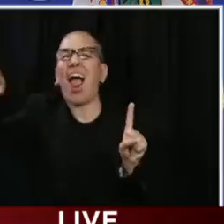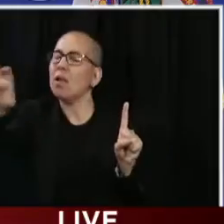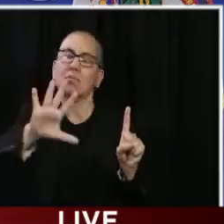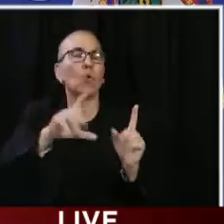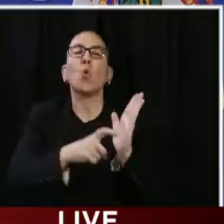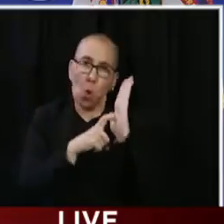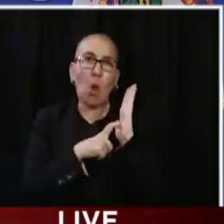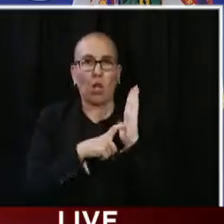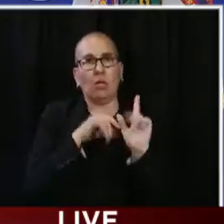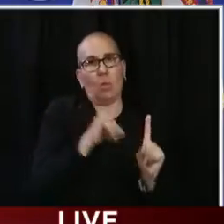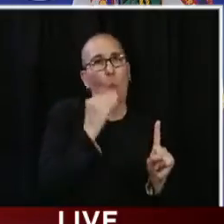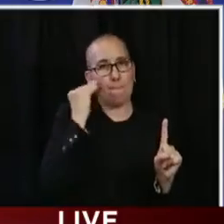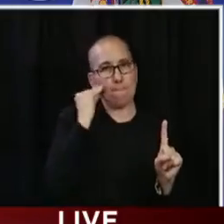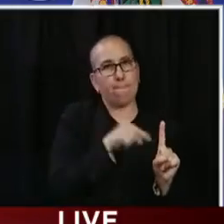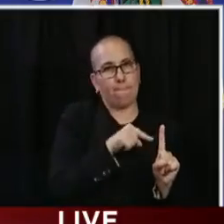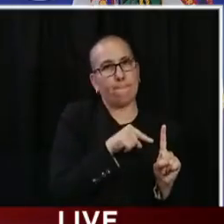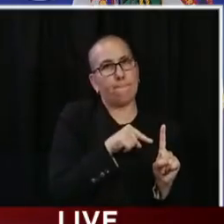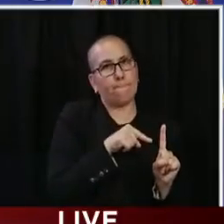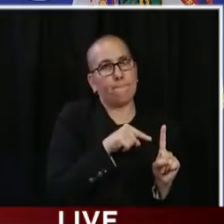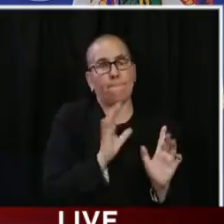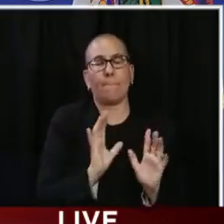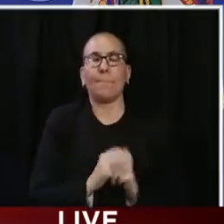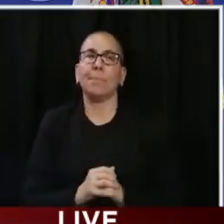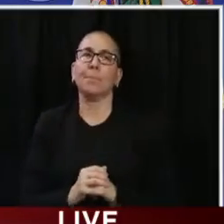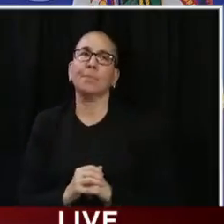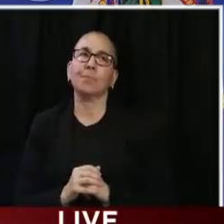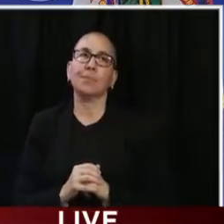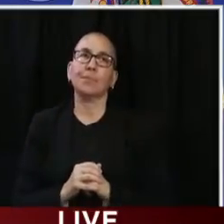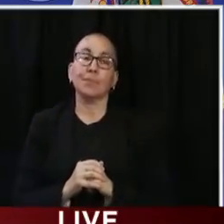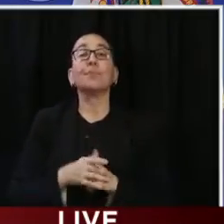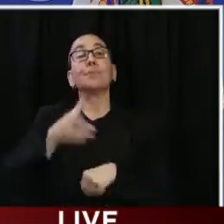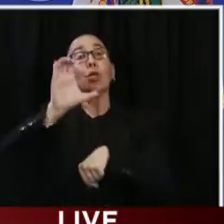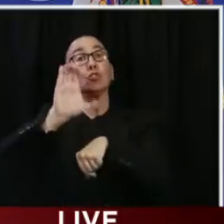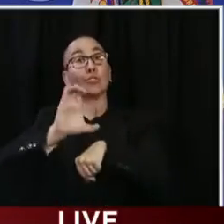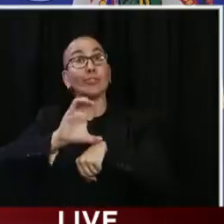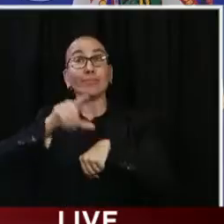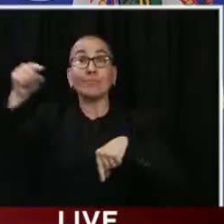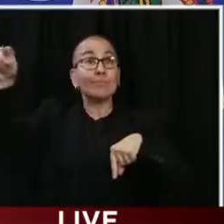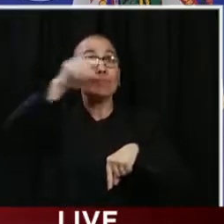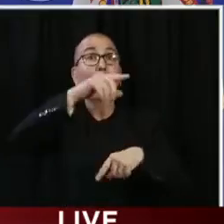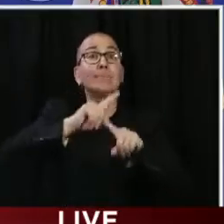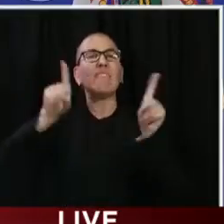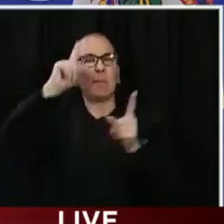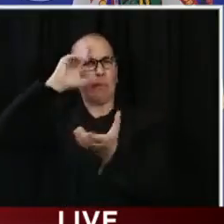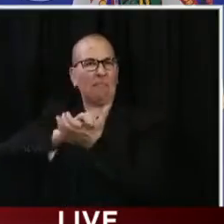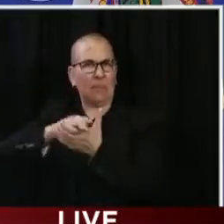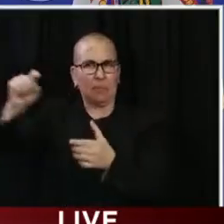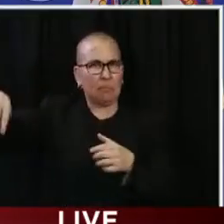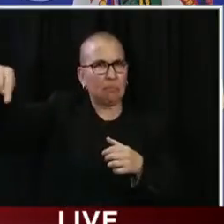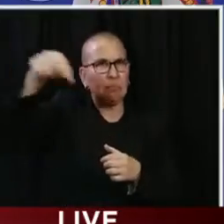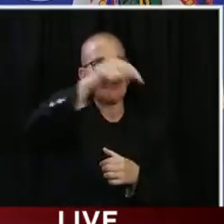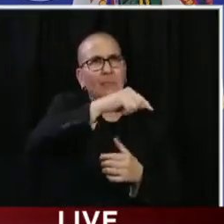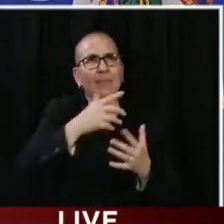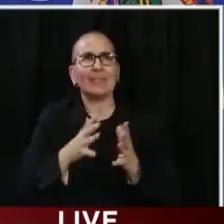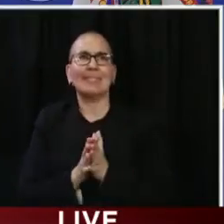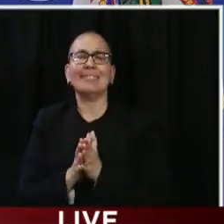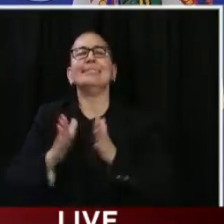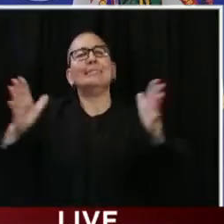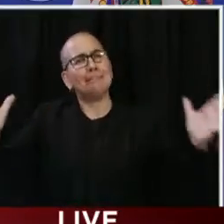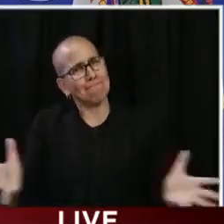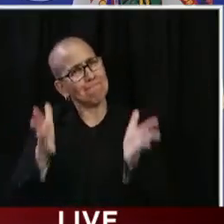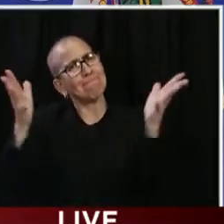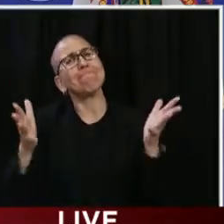less. Or drive-in services, which we've seen churches really innovate on, bringing folks into the parking lot and sitting in cars is a new way to get this right. And so